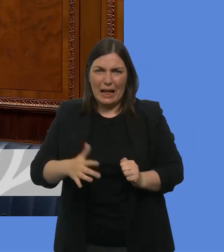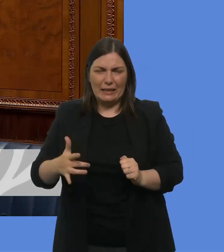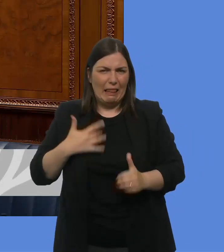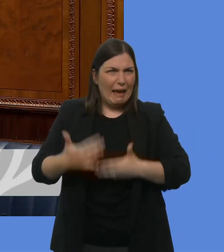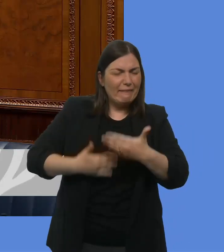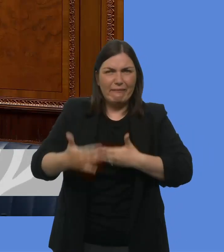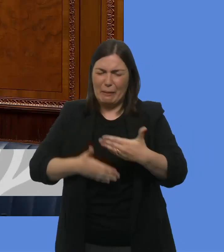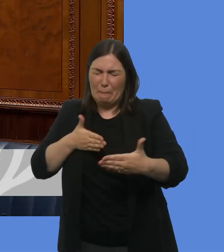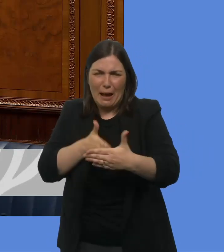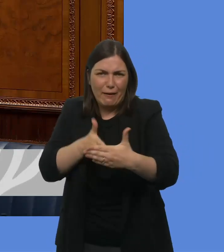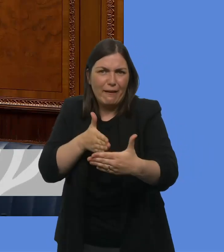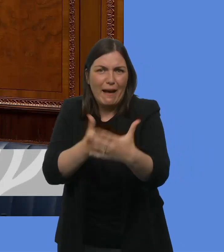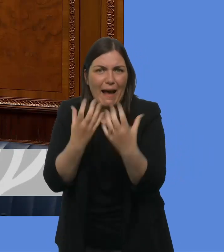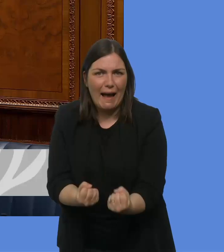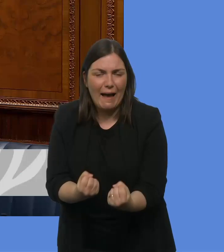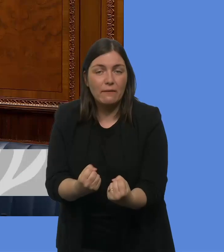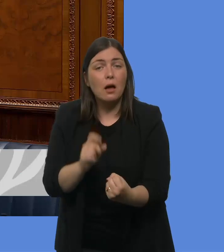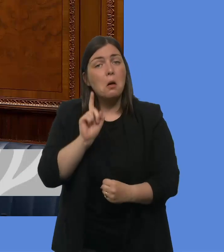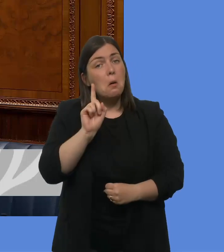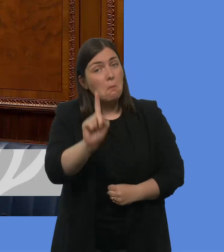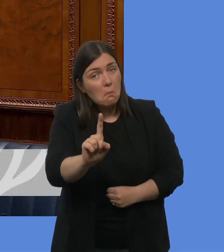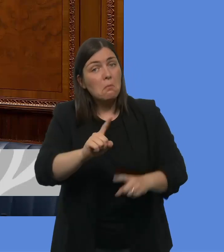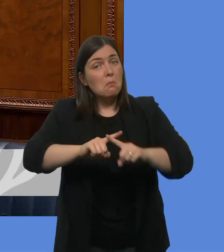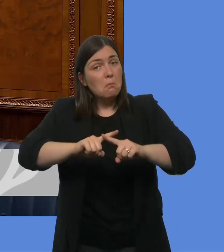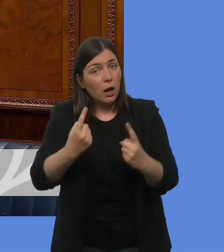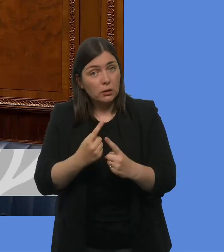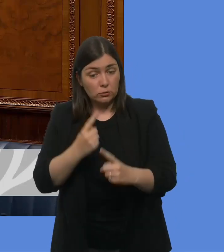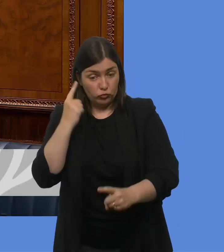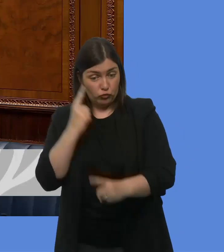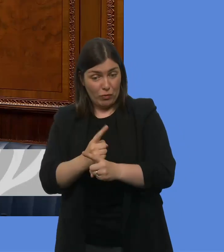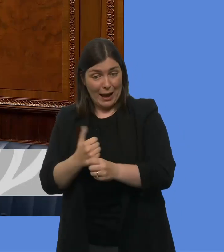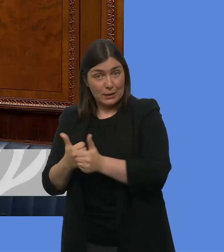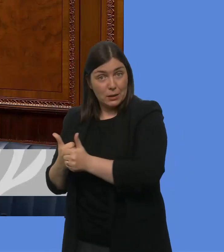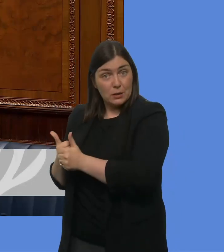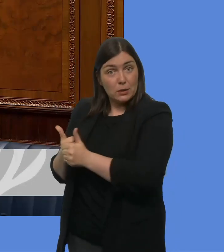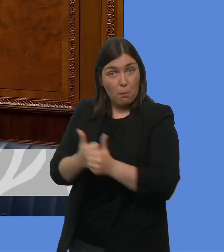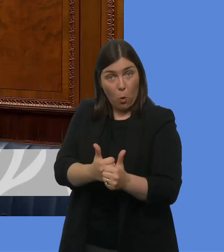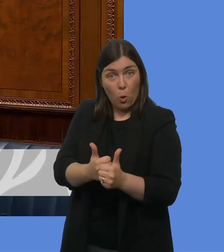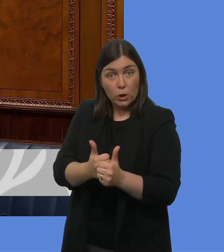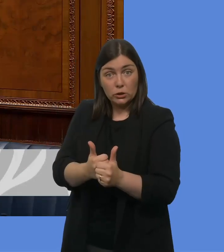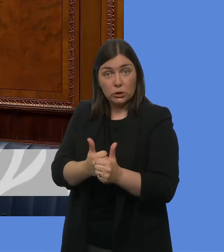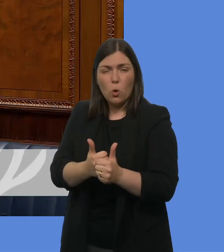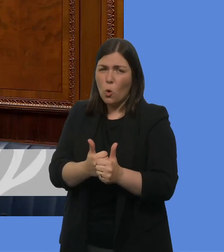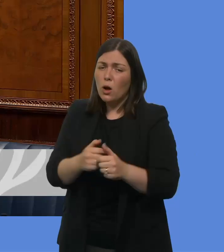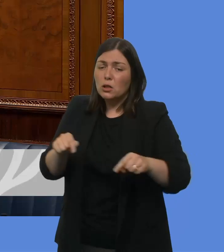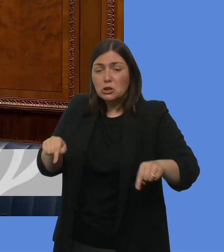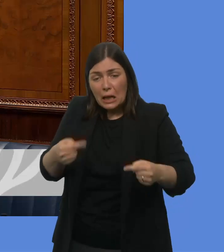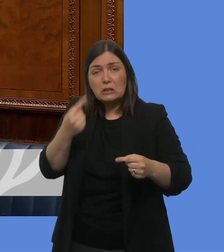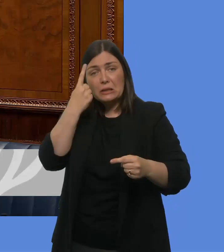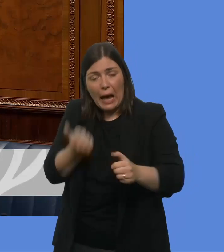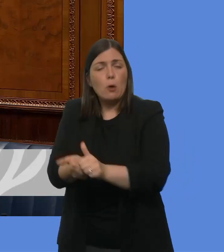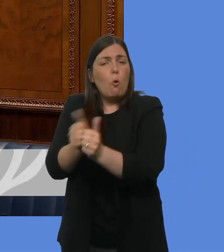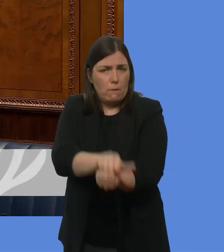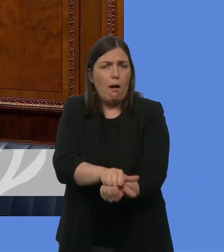instruction from an early age, the challenges faced by deaf and hearing impaired children need not be insurmountable,